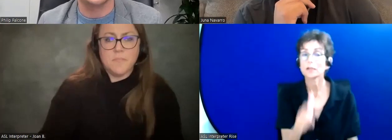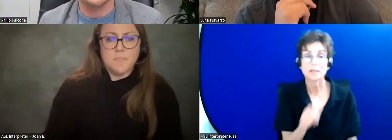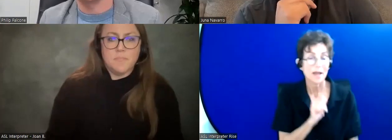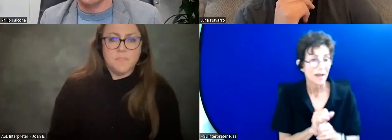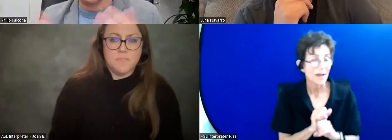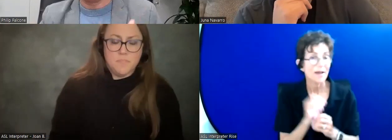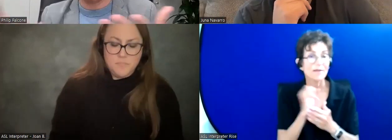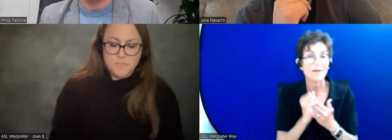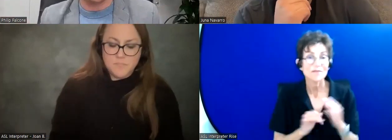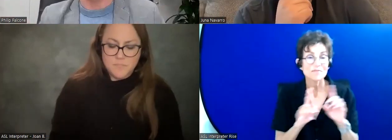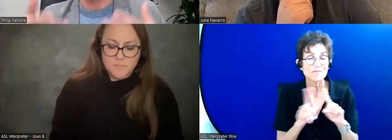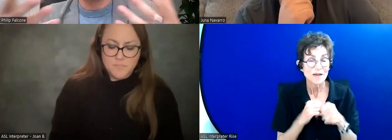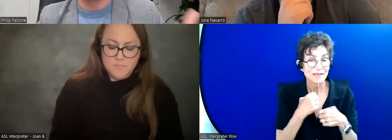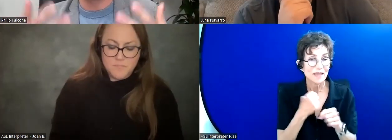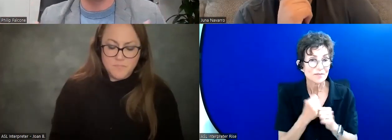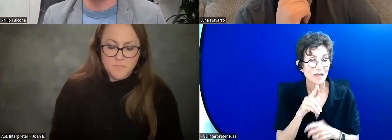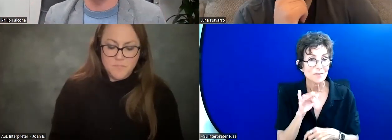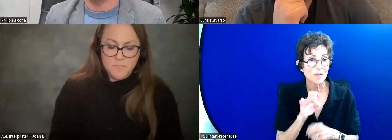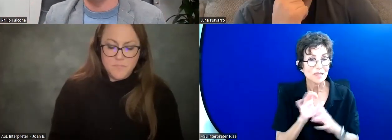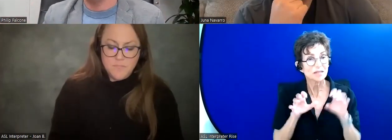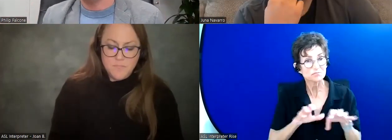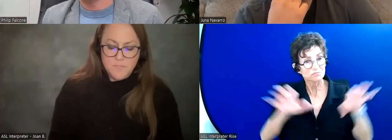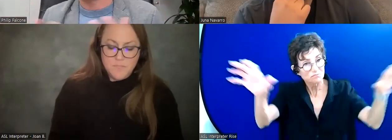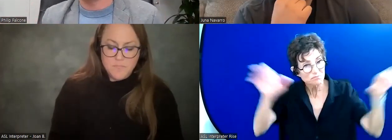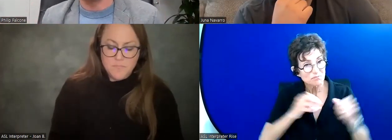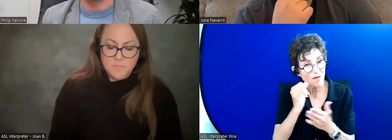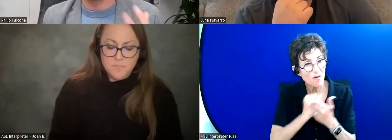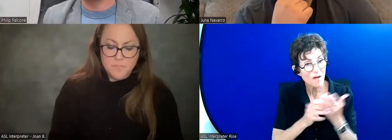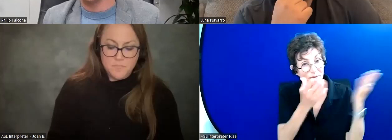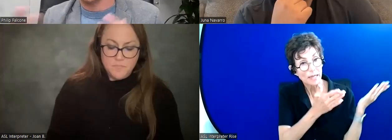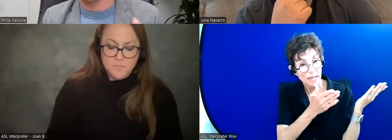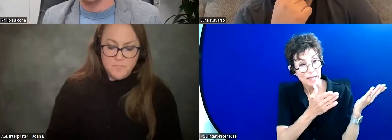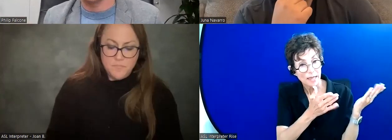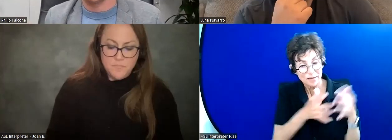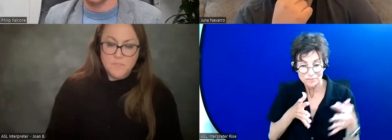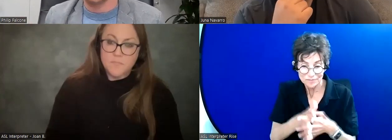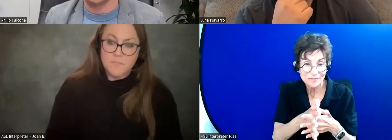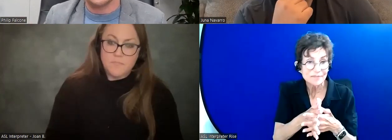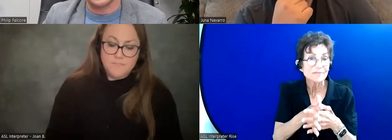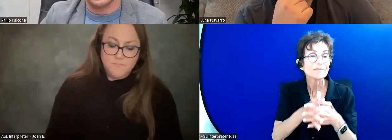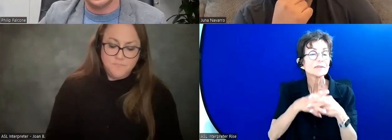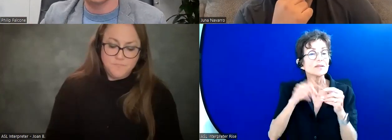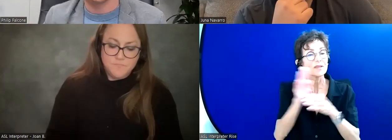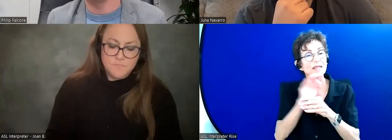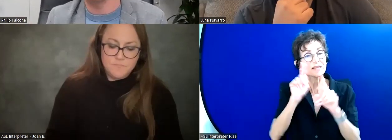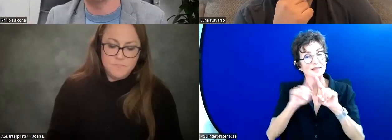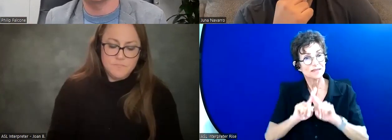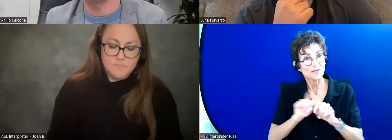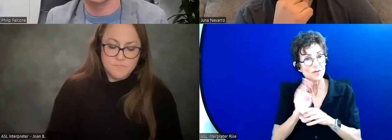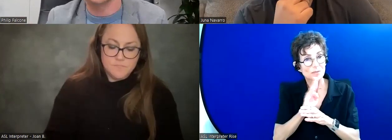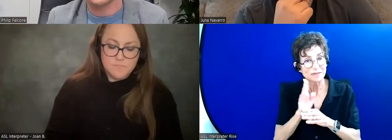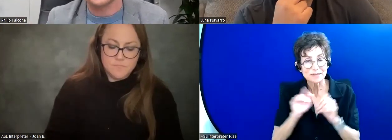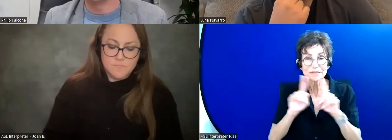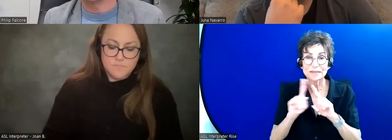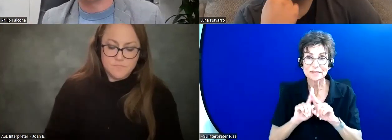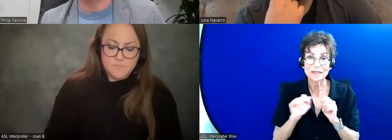create public art in partnership with artists and bring public art into their businesses or organizations or various government entities that they